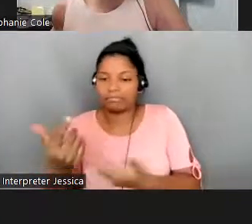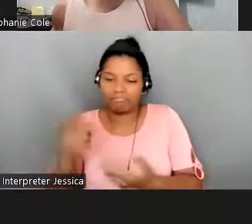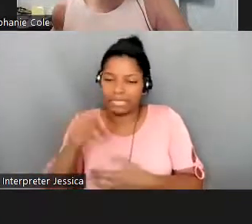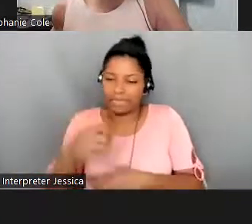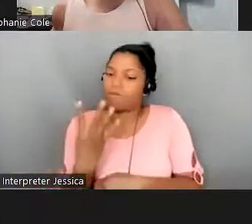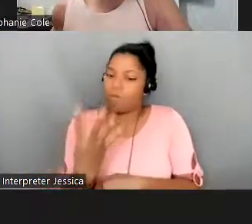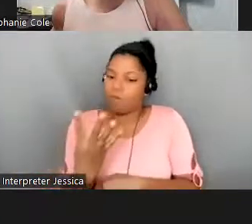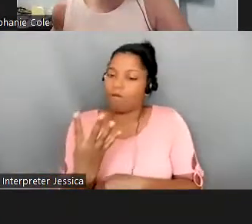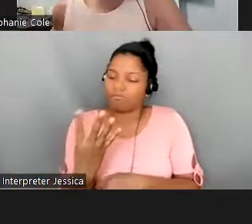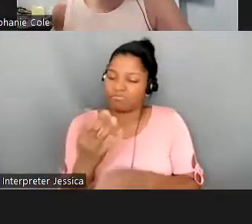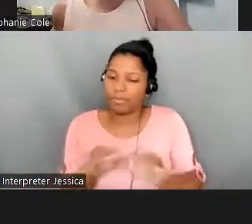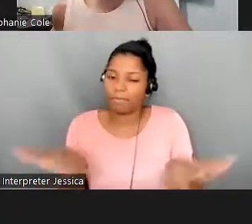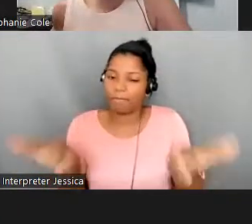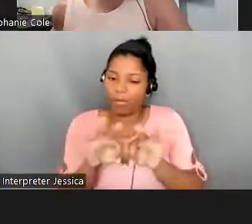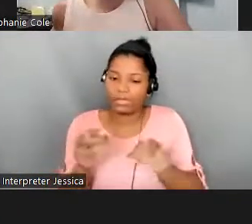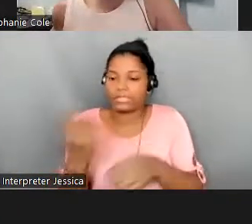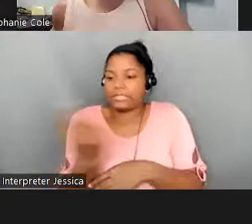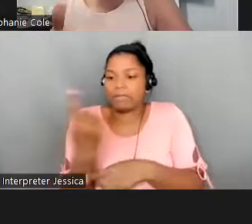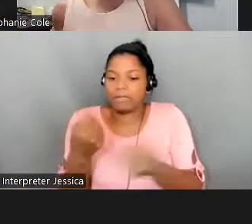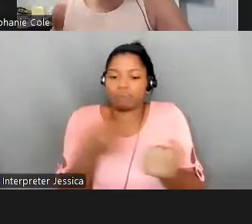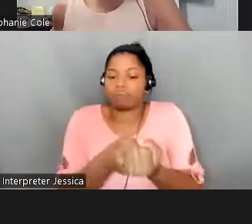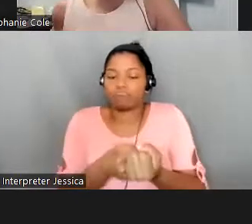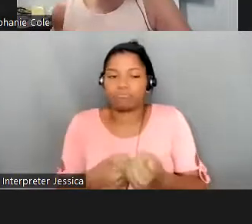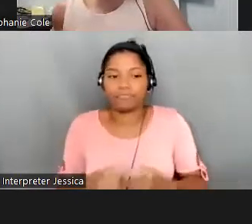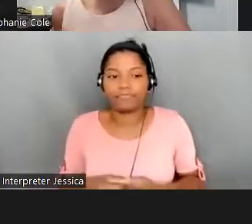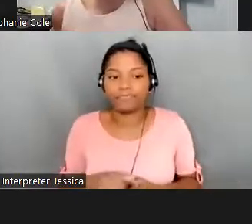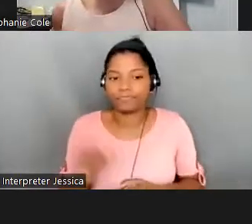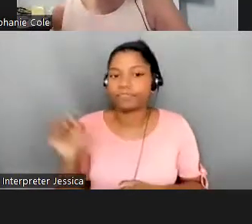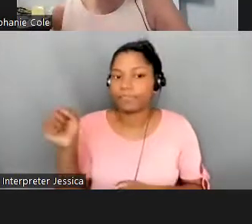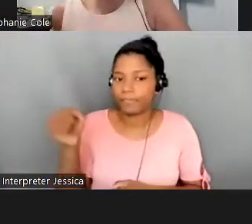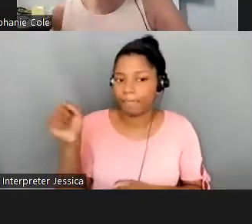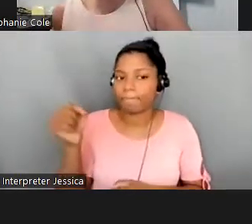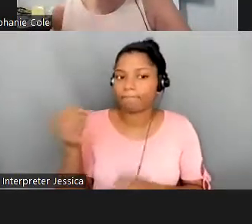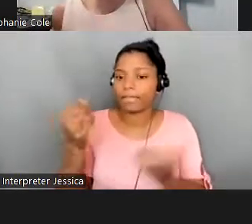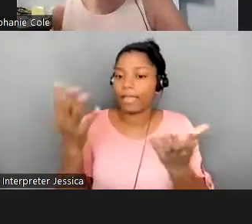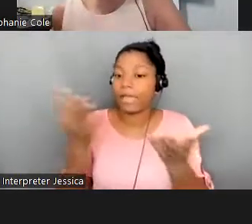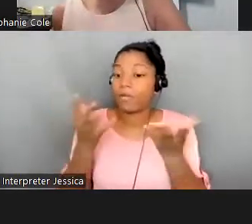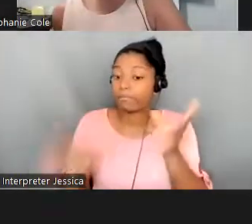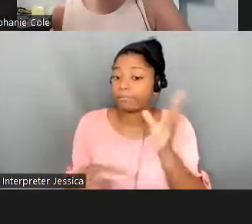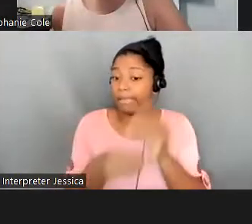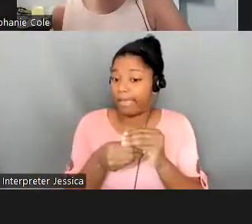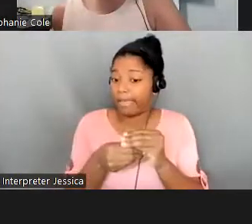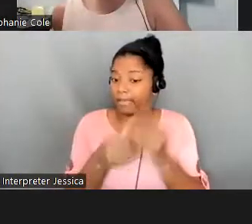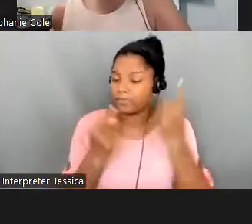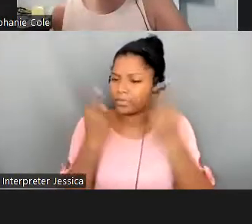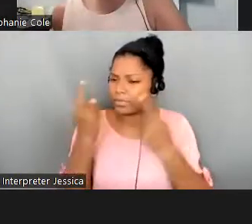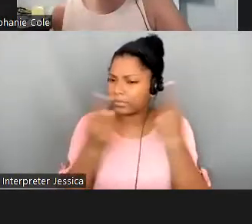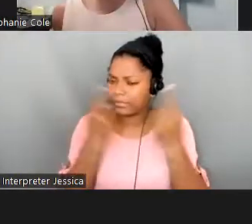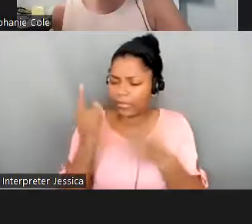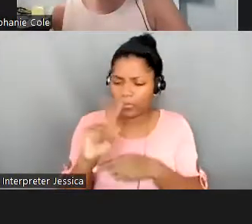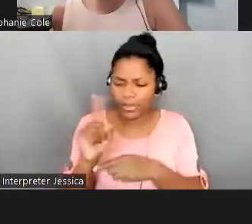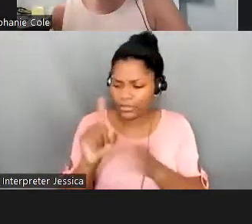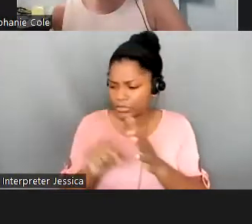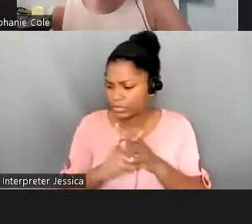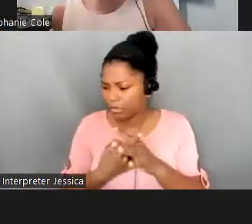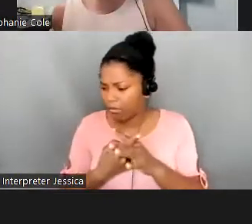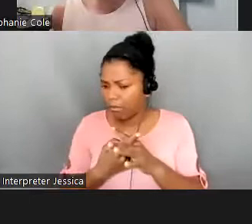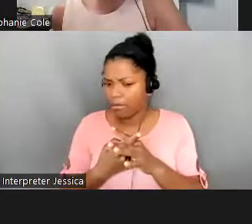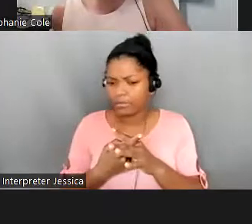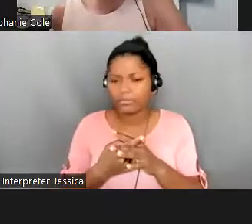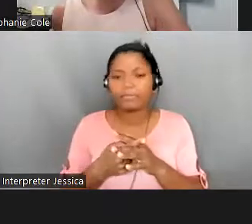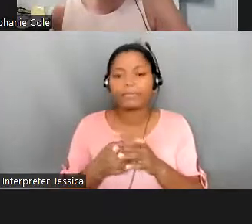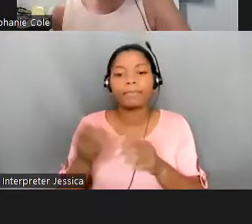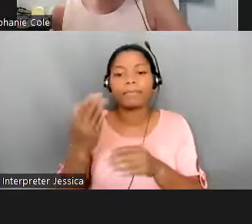Great, thank you. I guess I'd like to add to when we think about where to start, that one of the first things we talk about is an